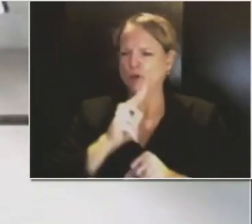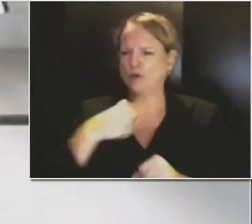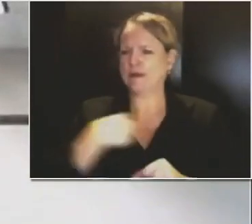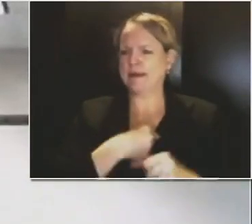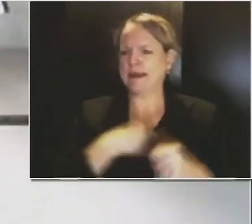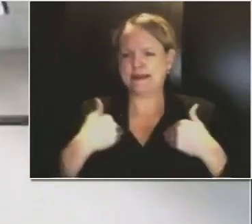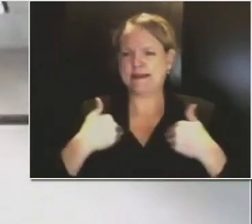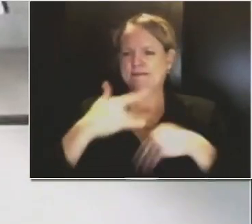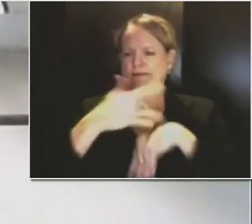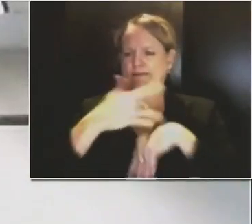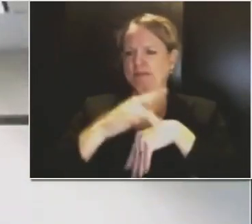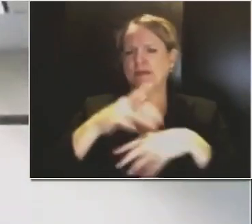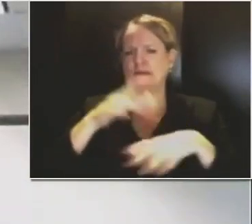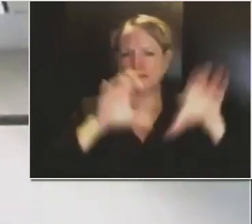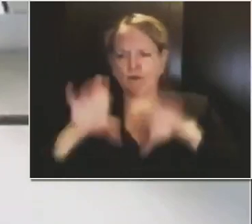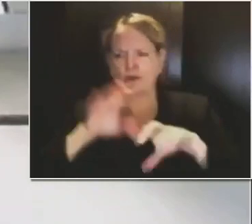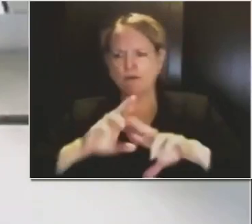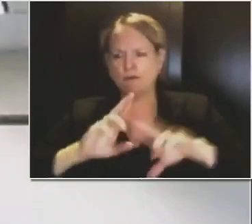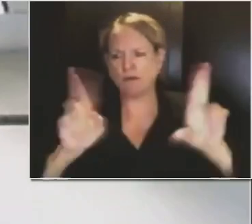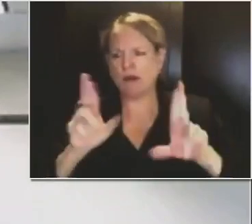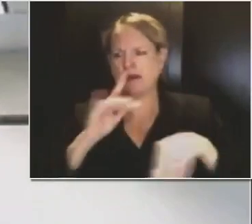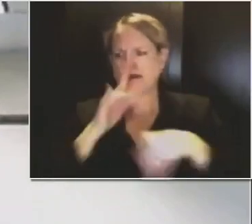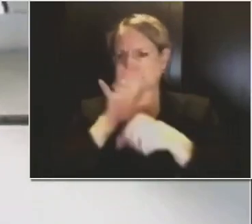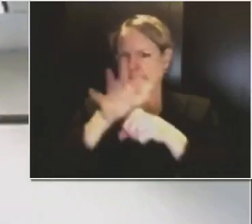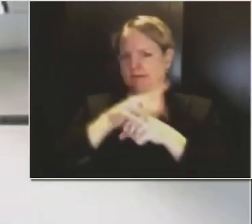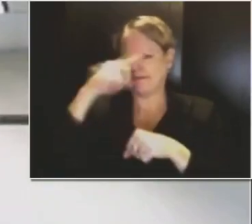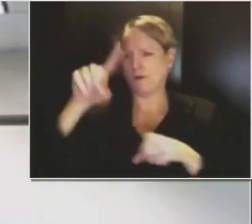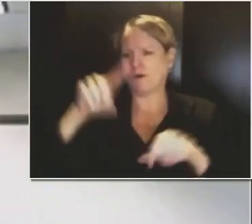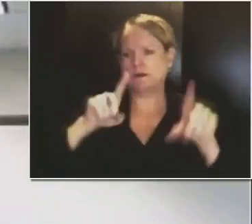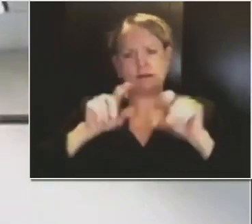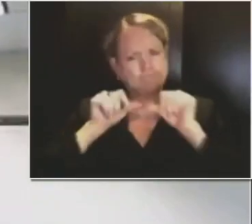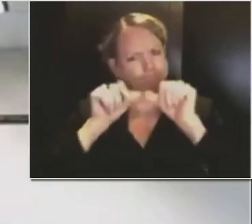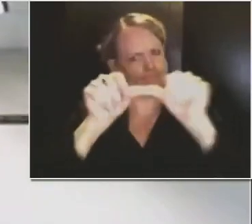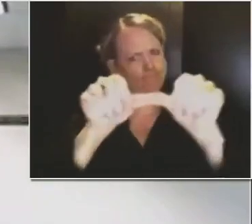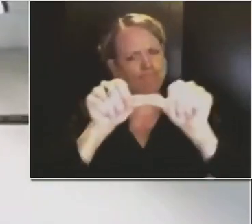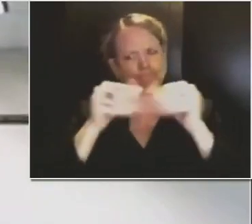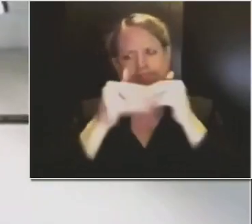the testing supply chain will open up soon.